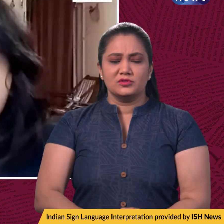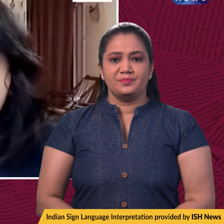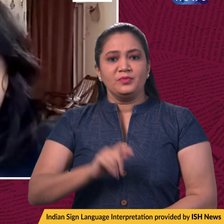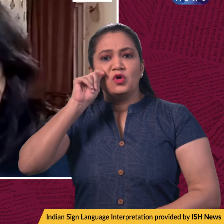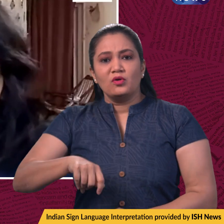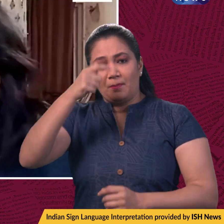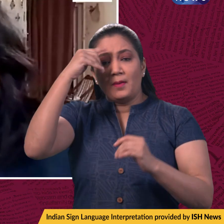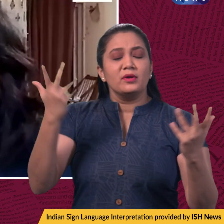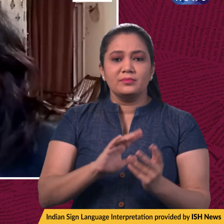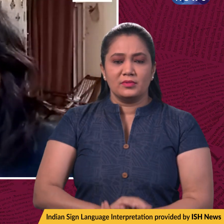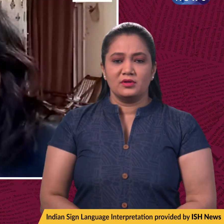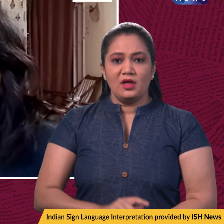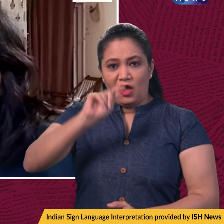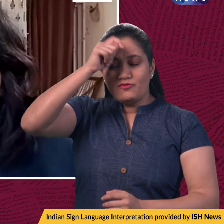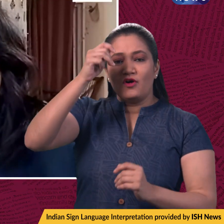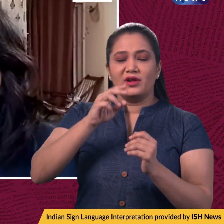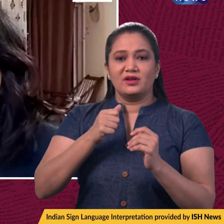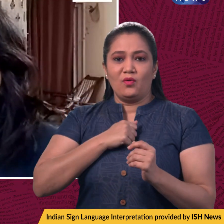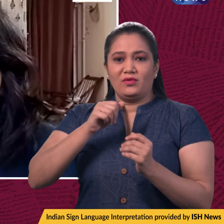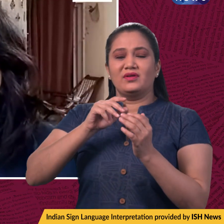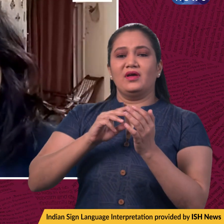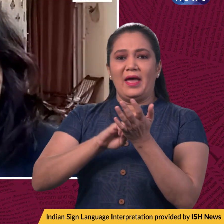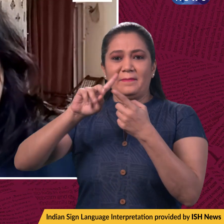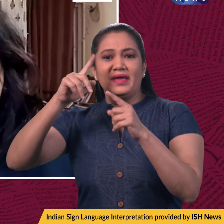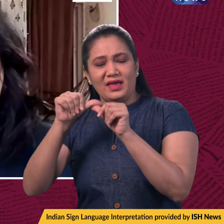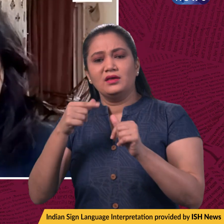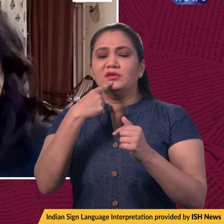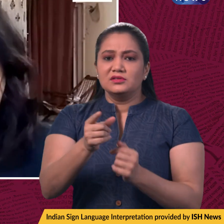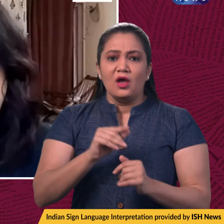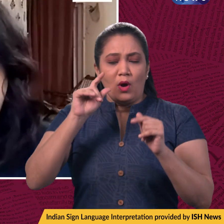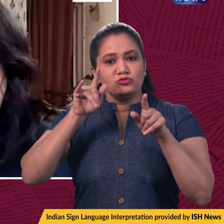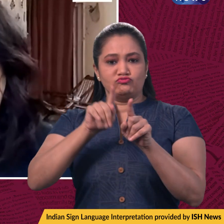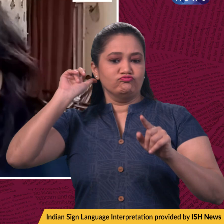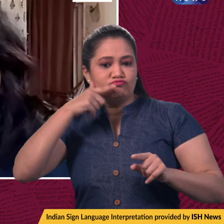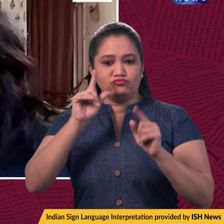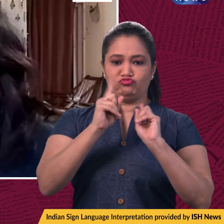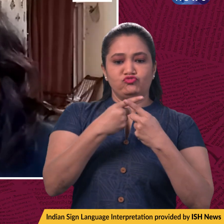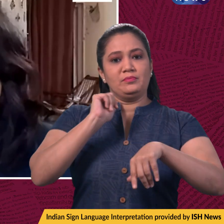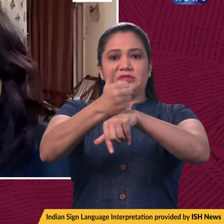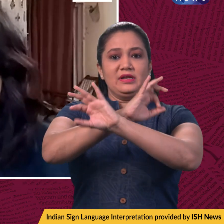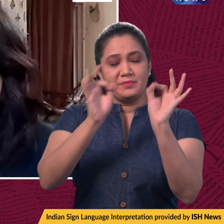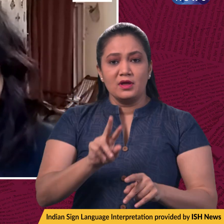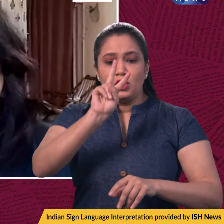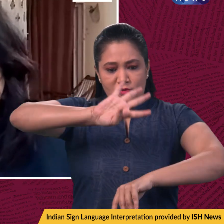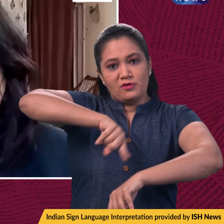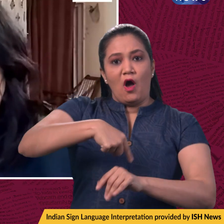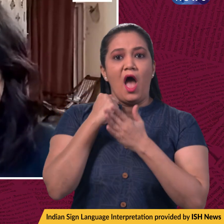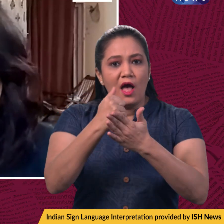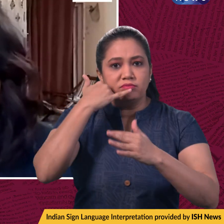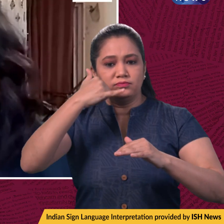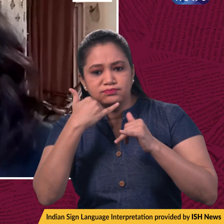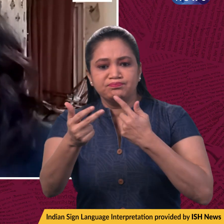starting off with the Ukraine crisis, the Ministry of Foreign Affairs has set up a dedicated control room and